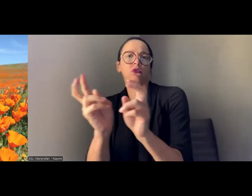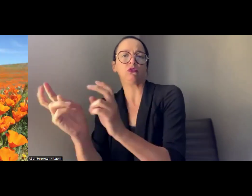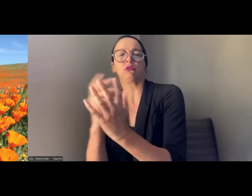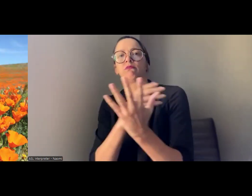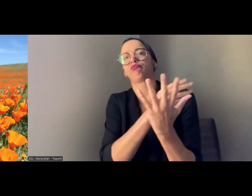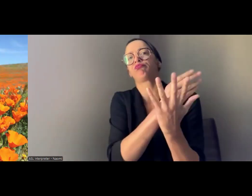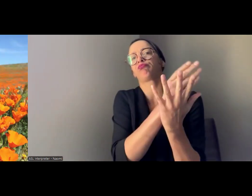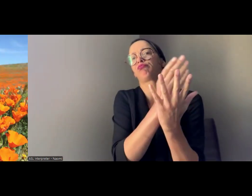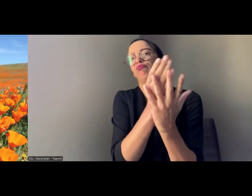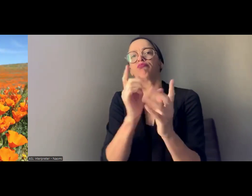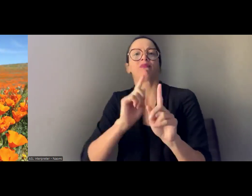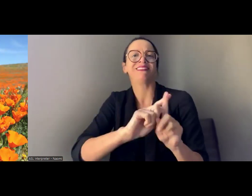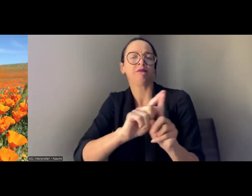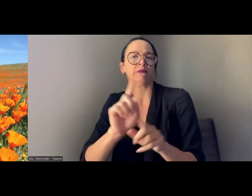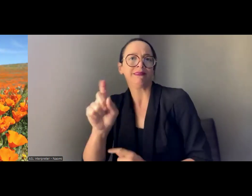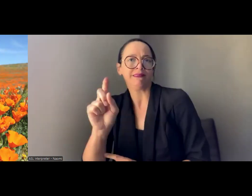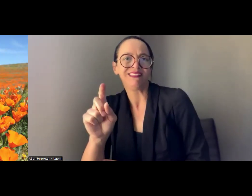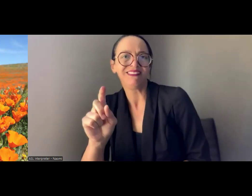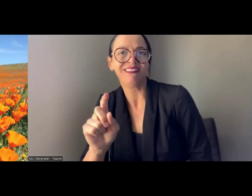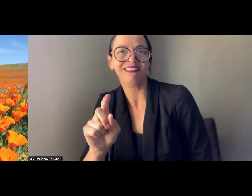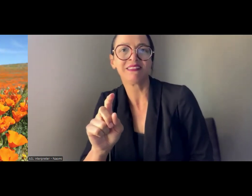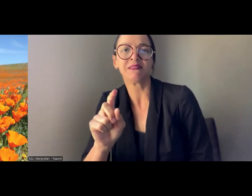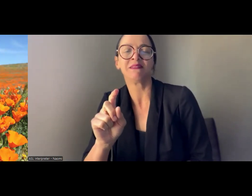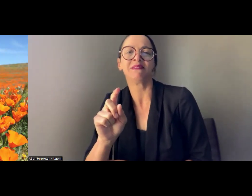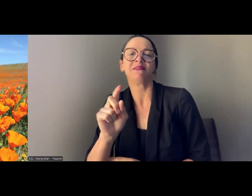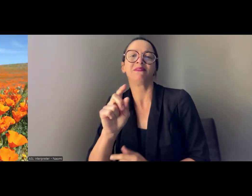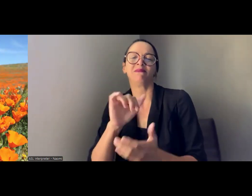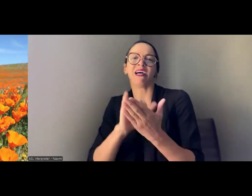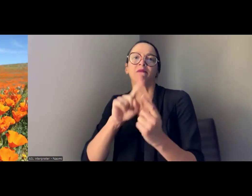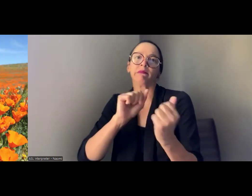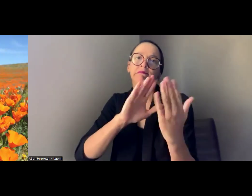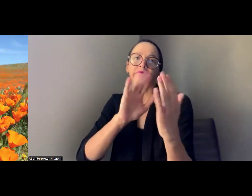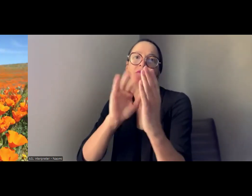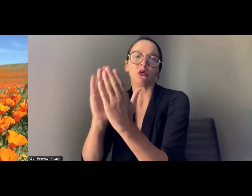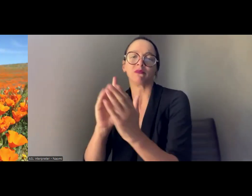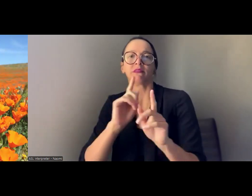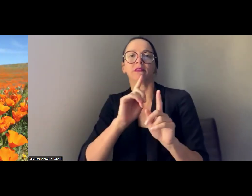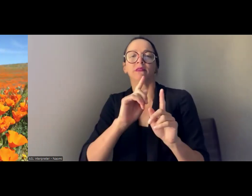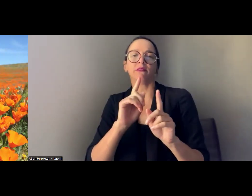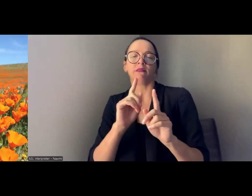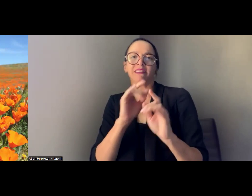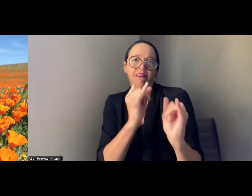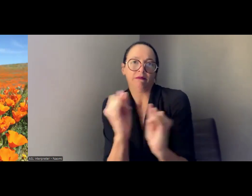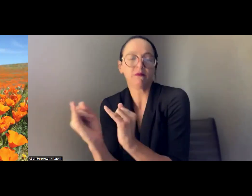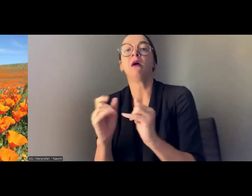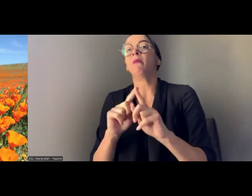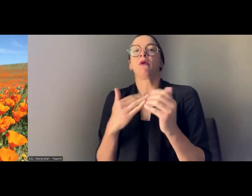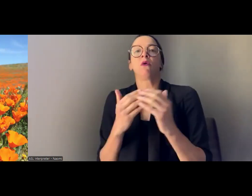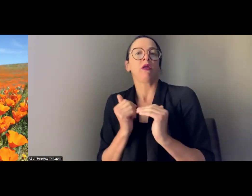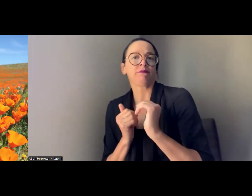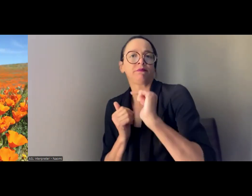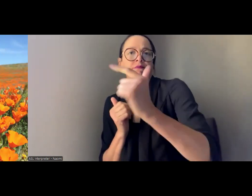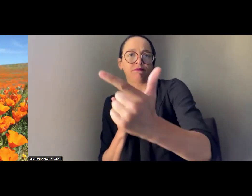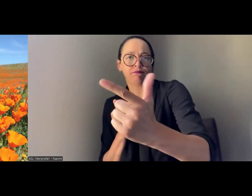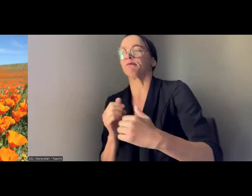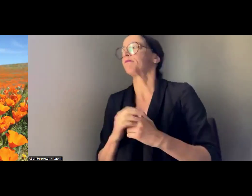Sarah always knows that I ask those kind of questions. I appreciate that, Marty, and it's something. So